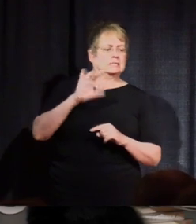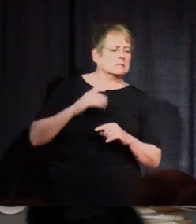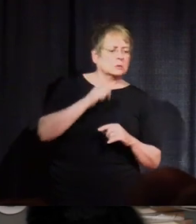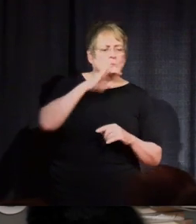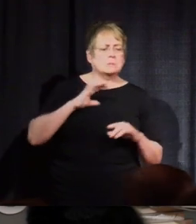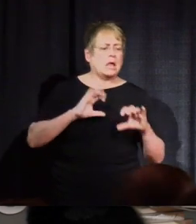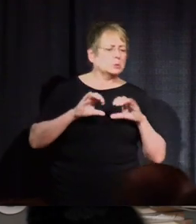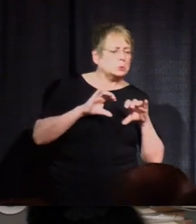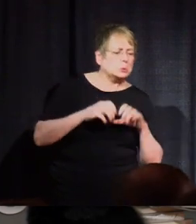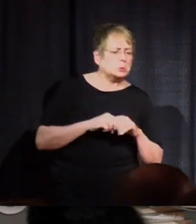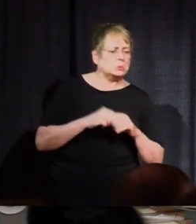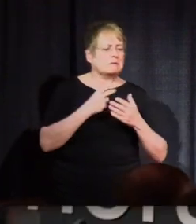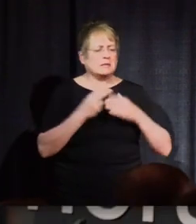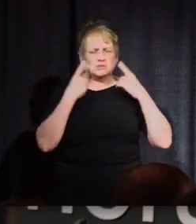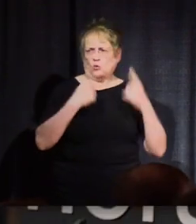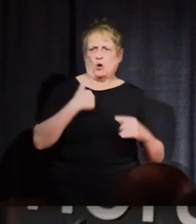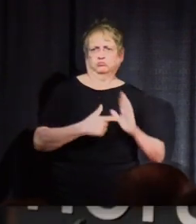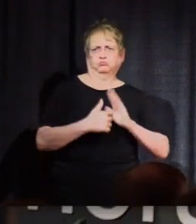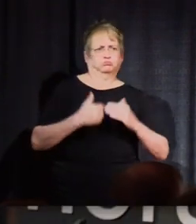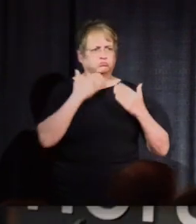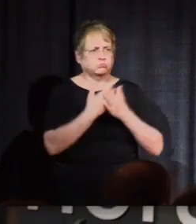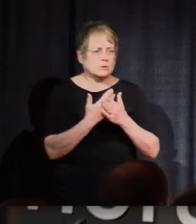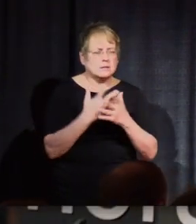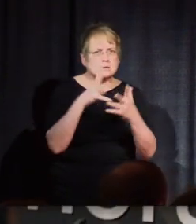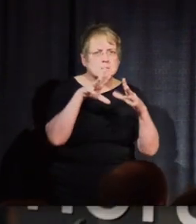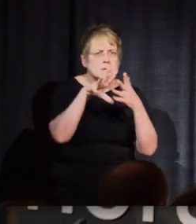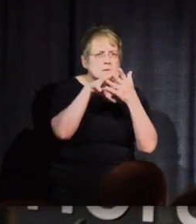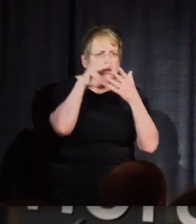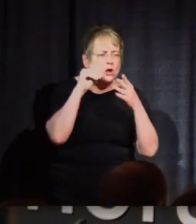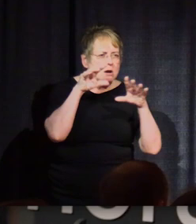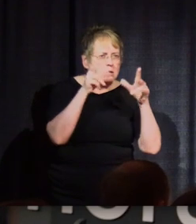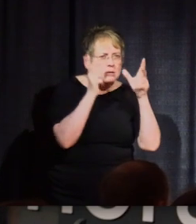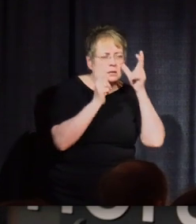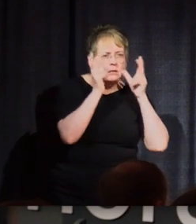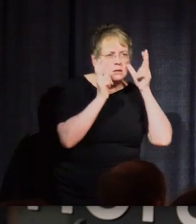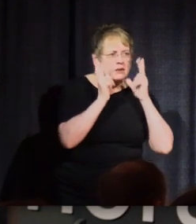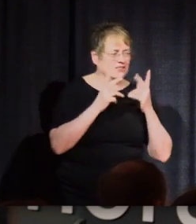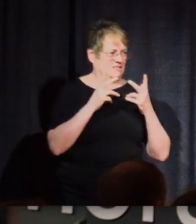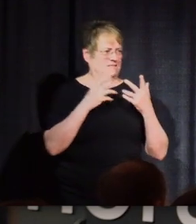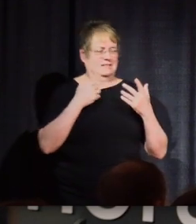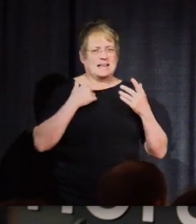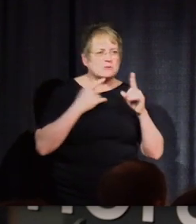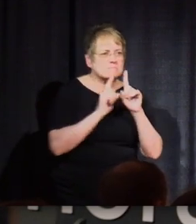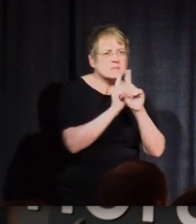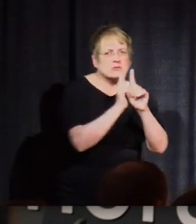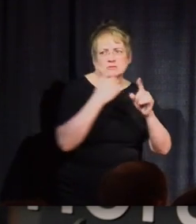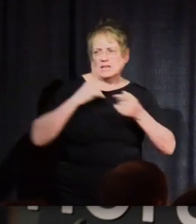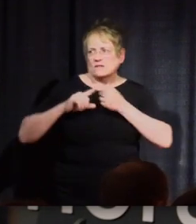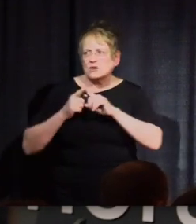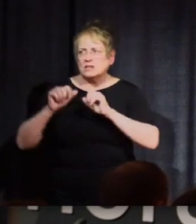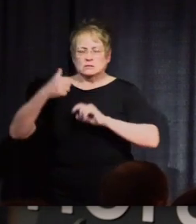there and i represented well i soaked it all up gaining mentors and friends among the other